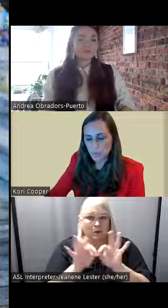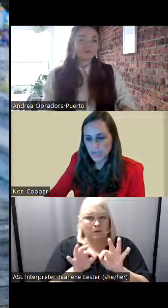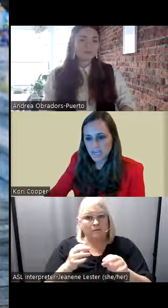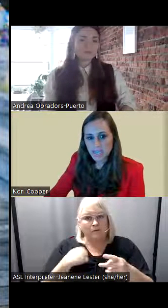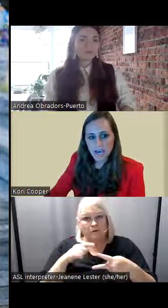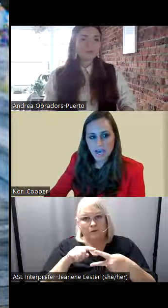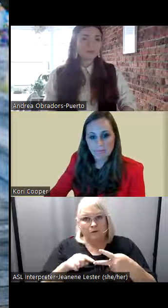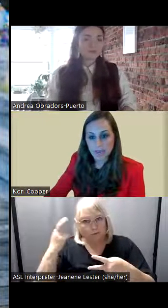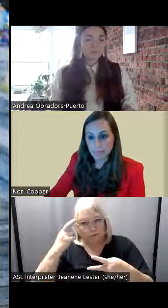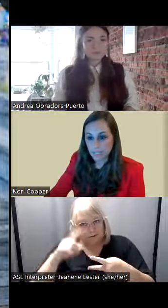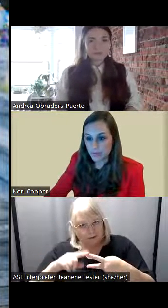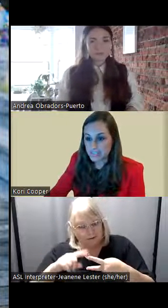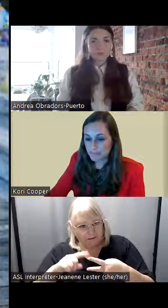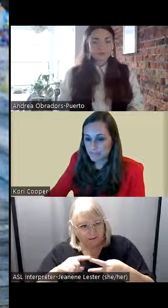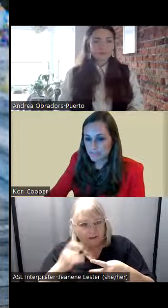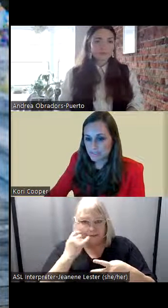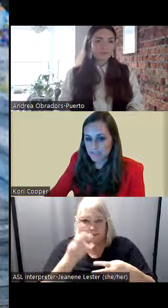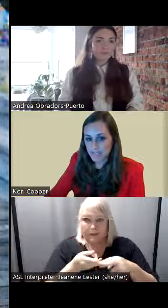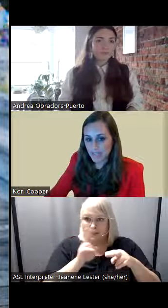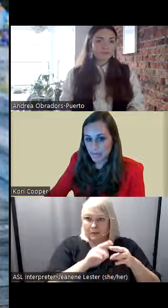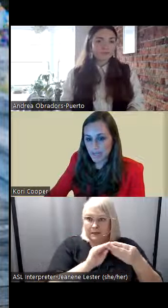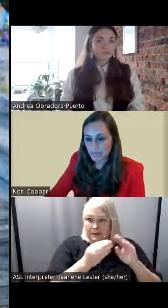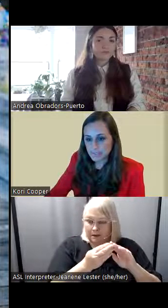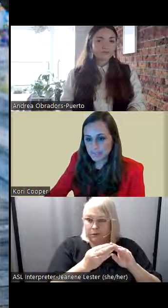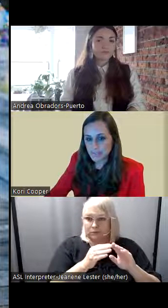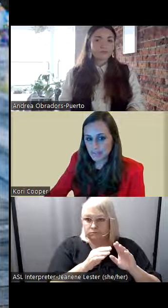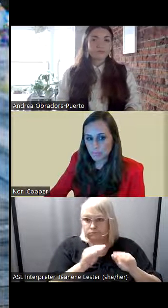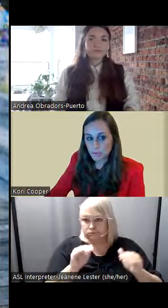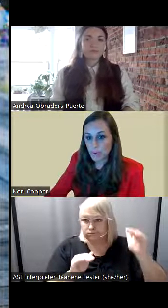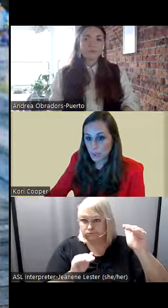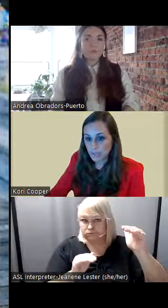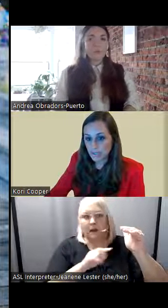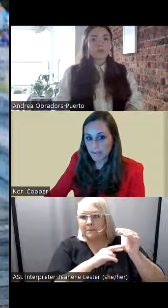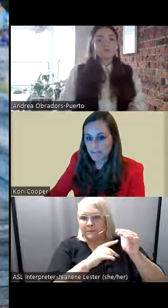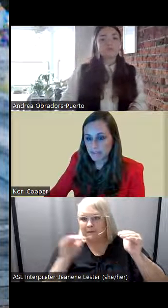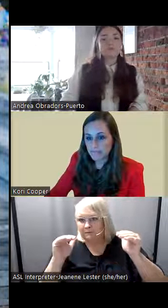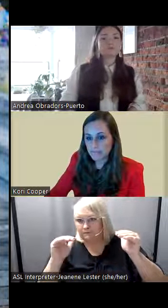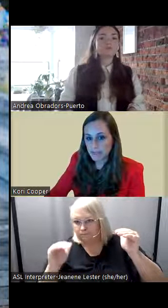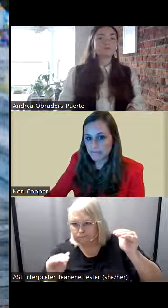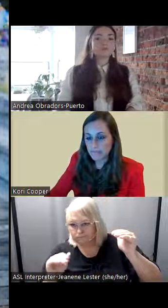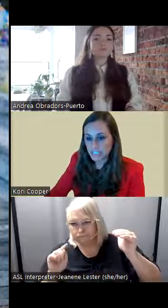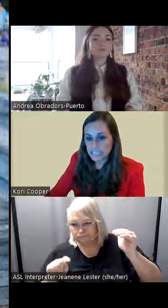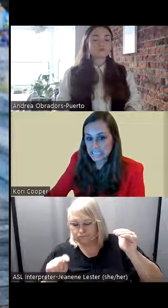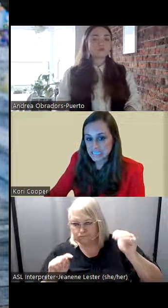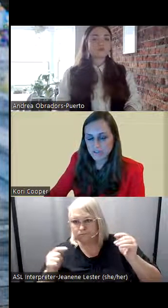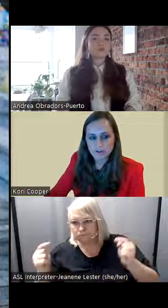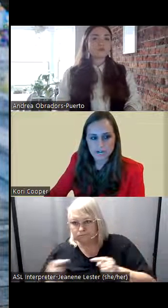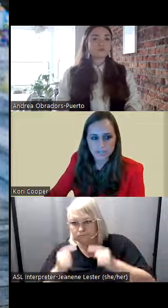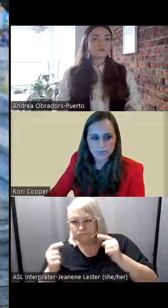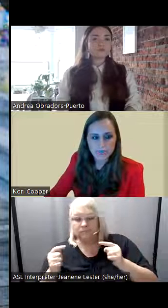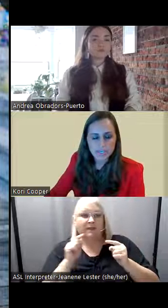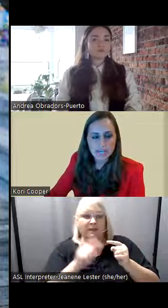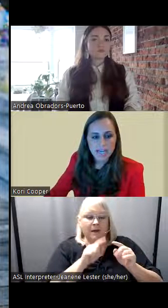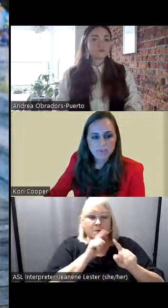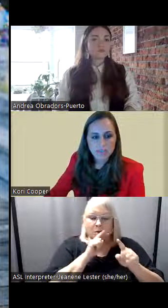reasons. One, if we're able to increase numbers, that's a sign that we are able to make the reporting and management of submissions easier for our